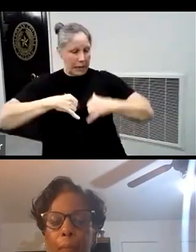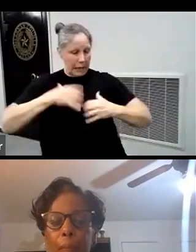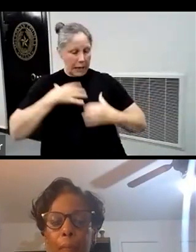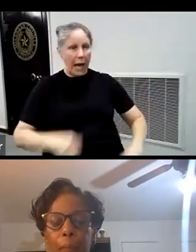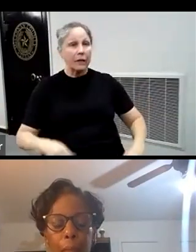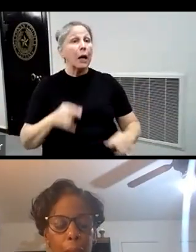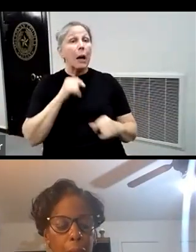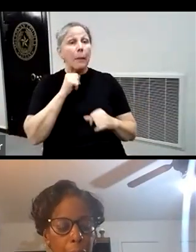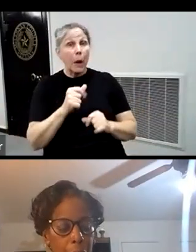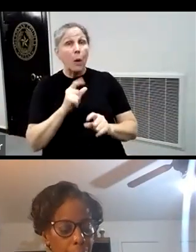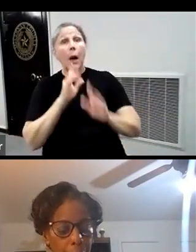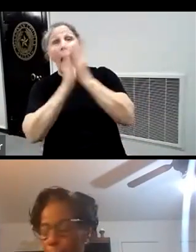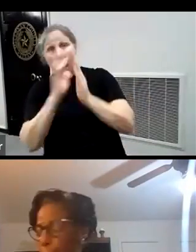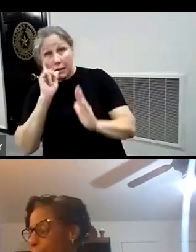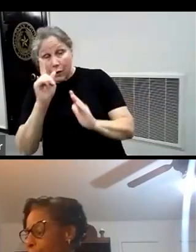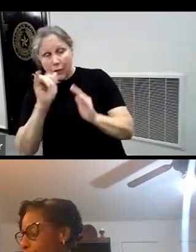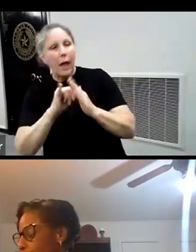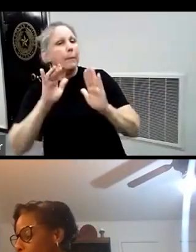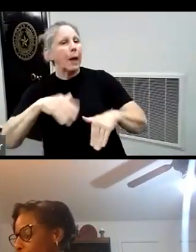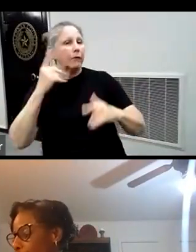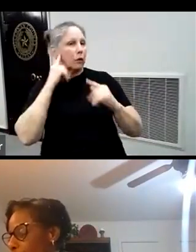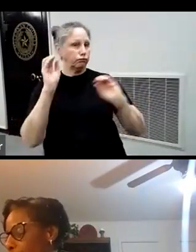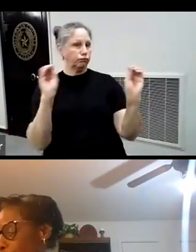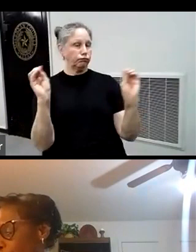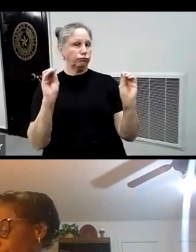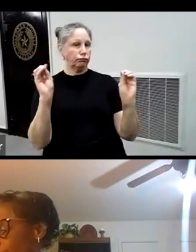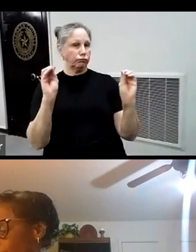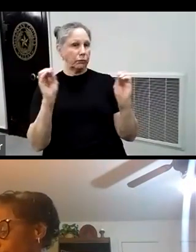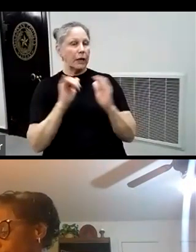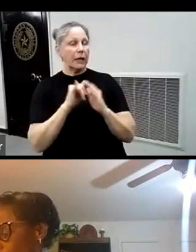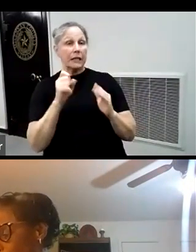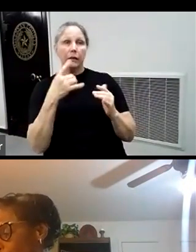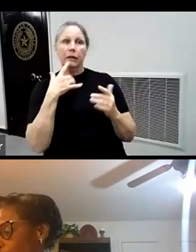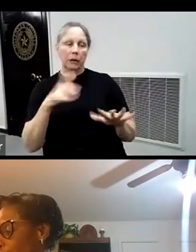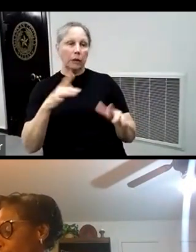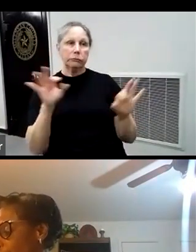not received any from the state yet. I think that's still the hot commodity.